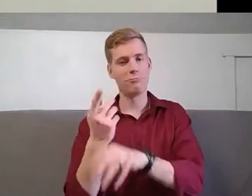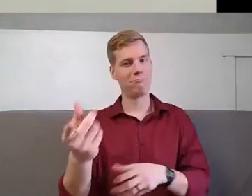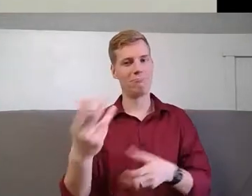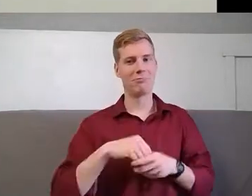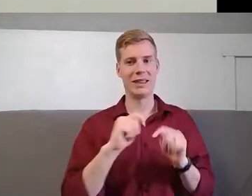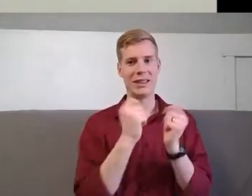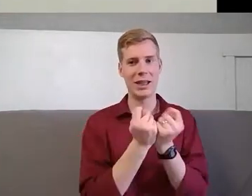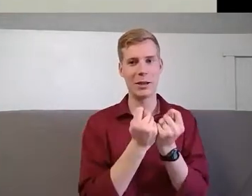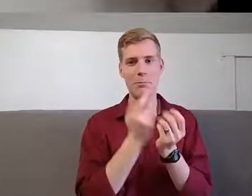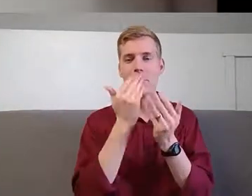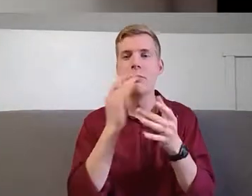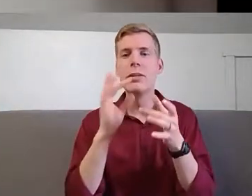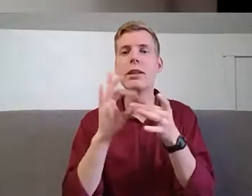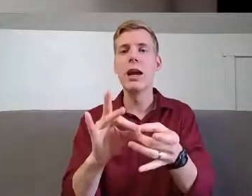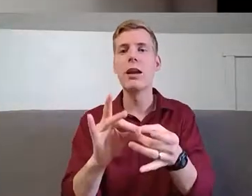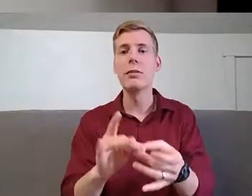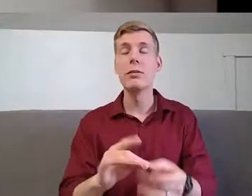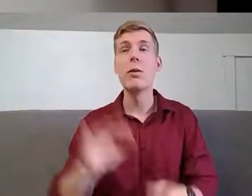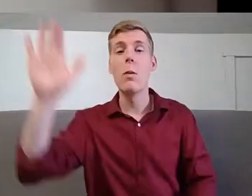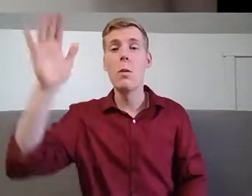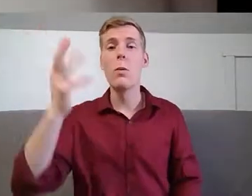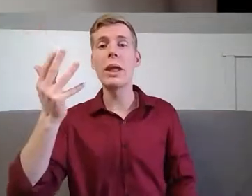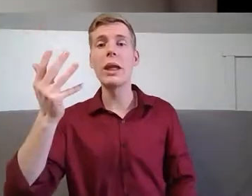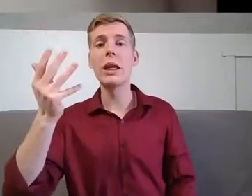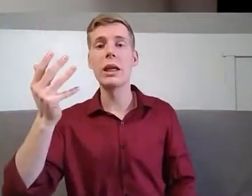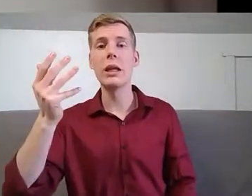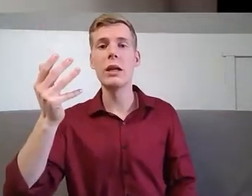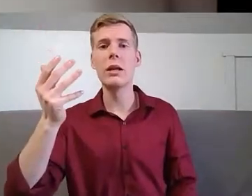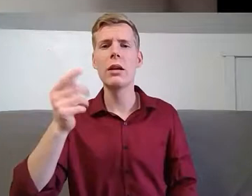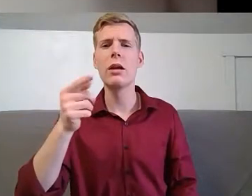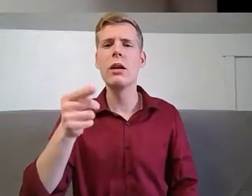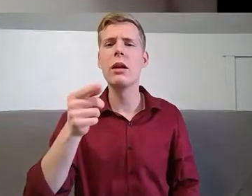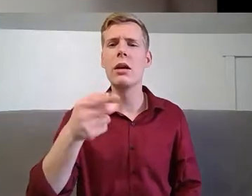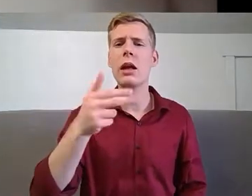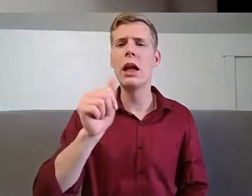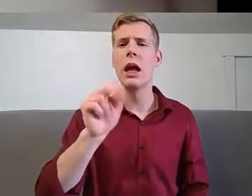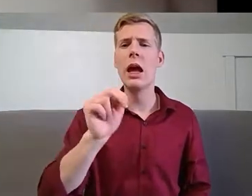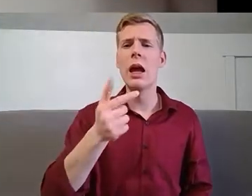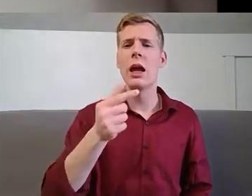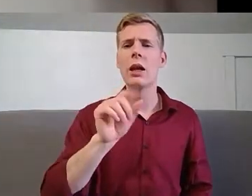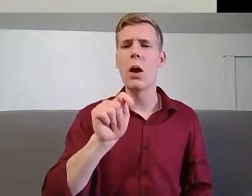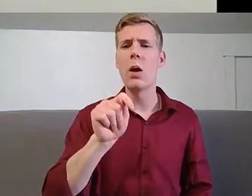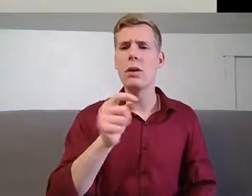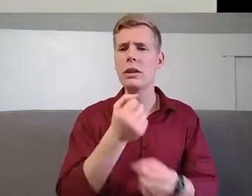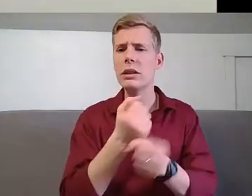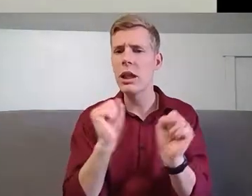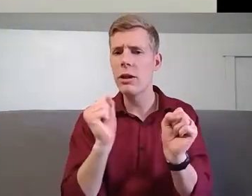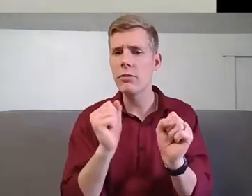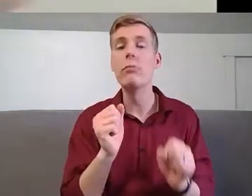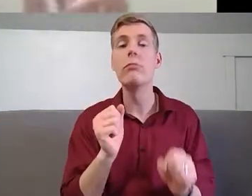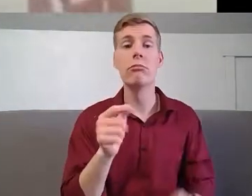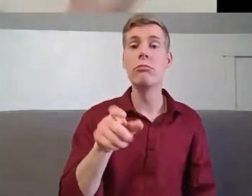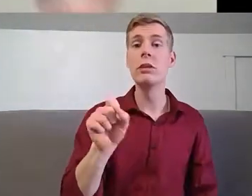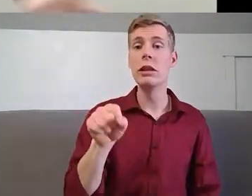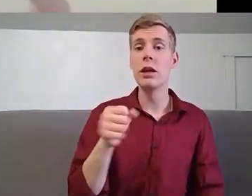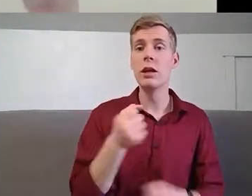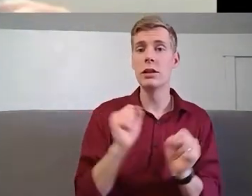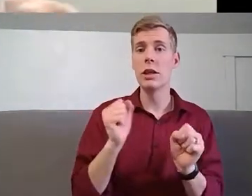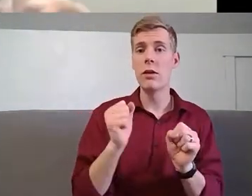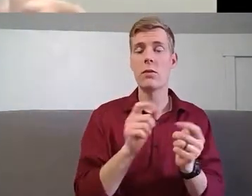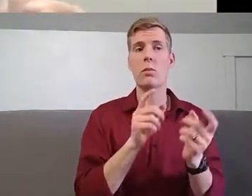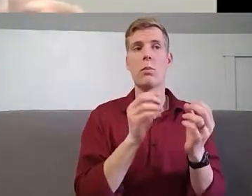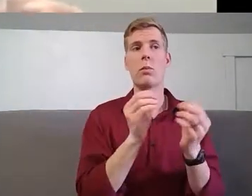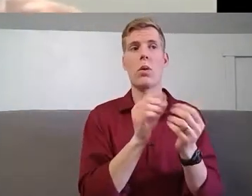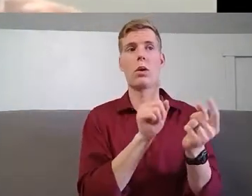Thanks for connecting with us. Wait. Yeah. Is Hangout safe? Hangout is safe because it's